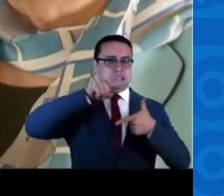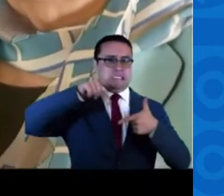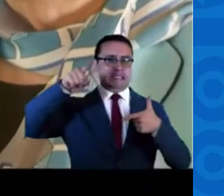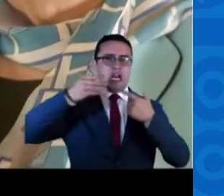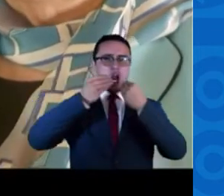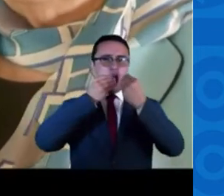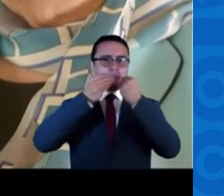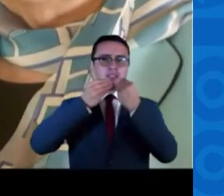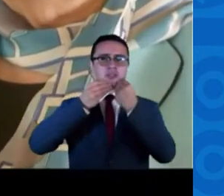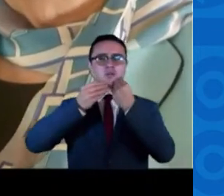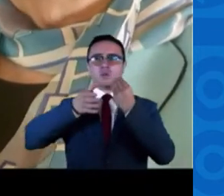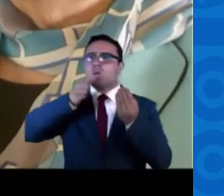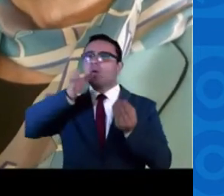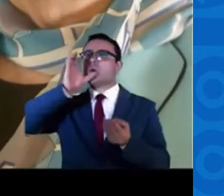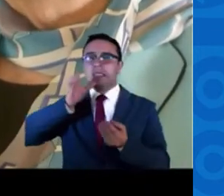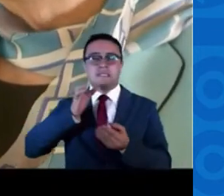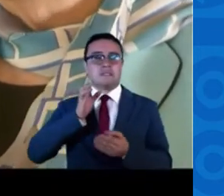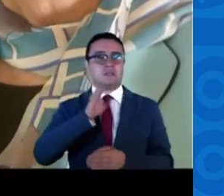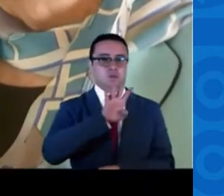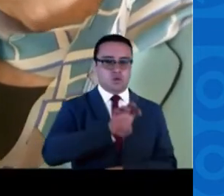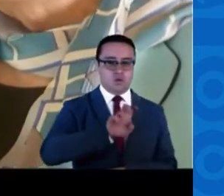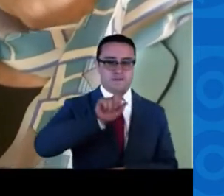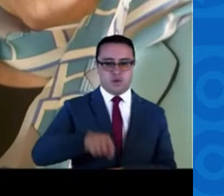inflation is much above,